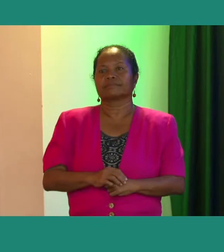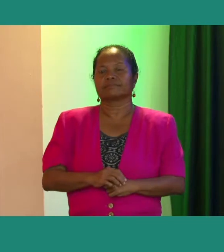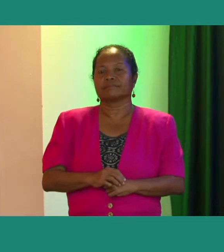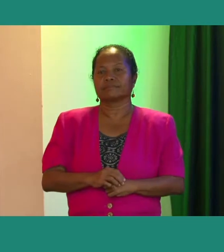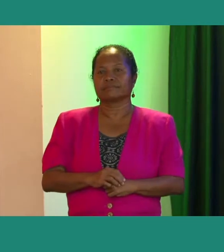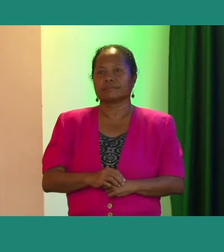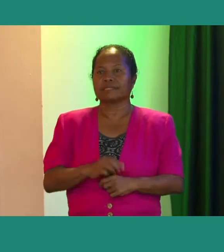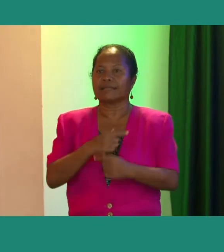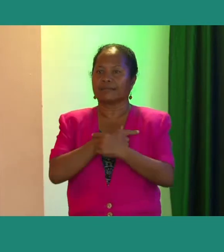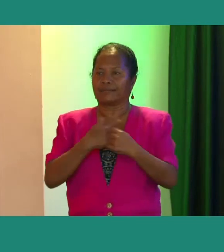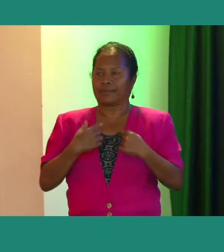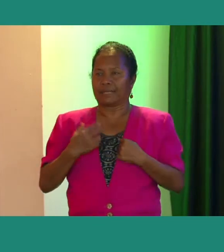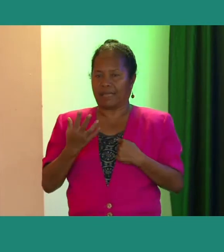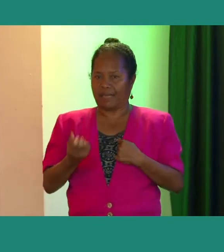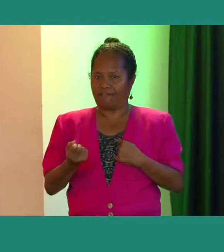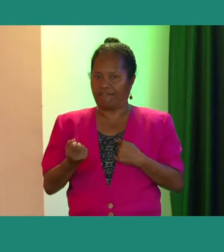have